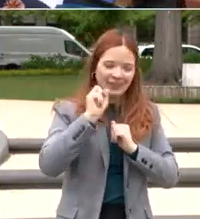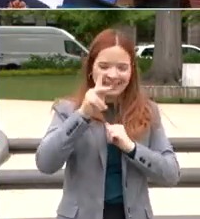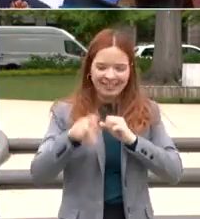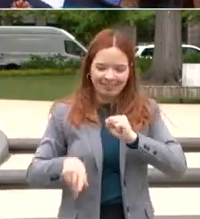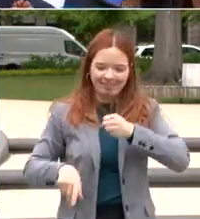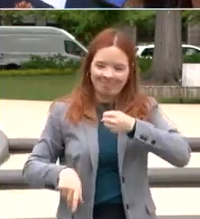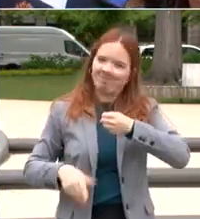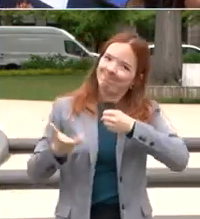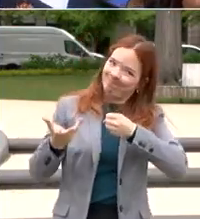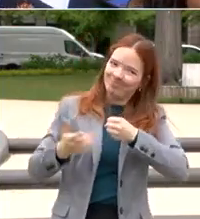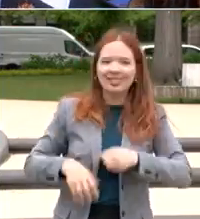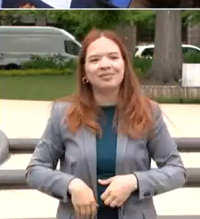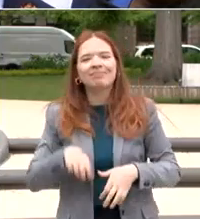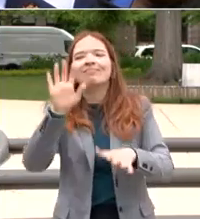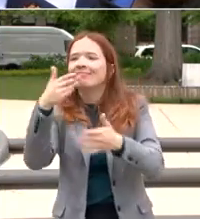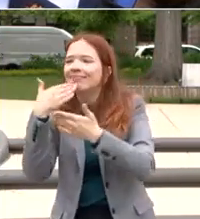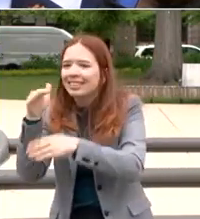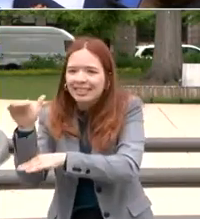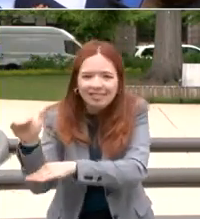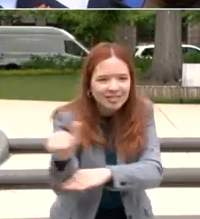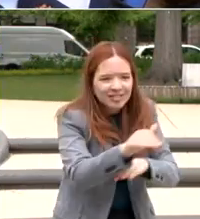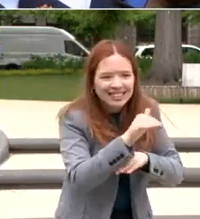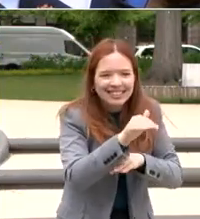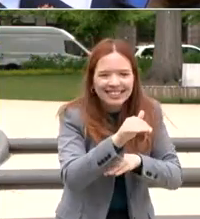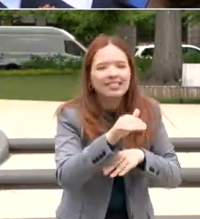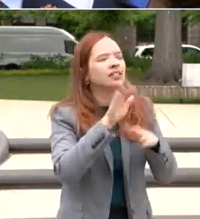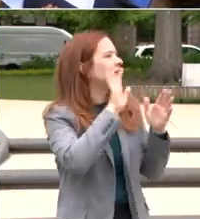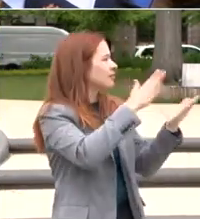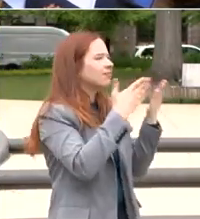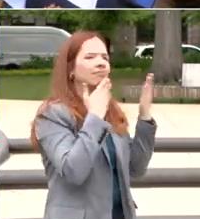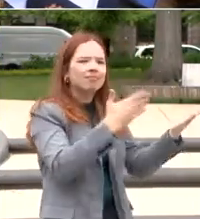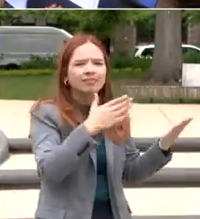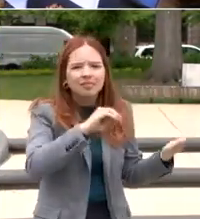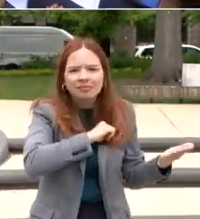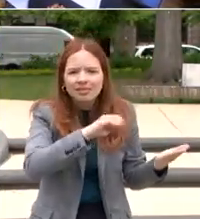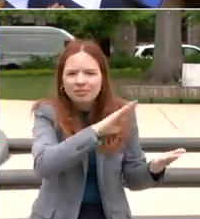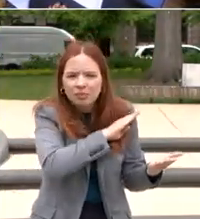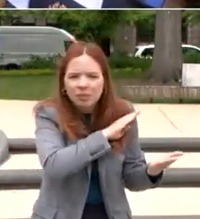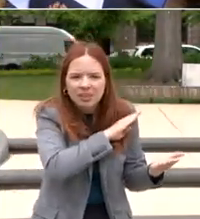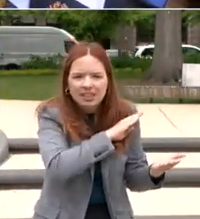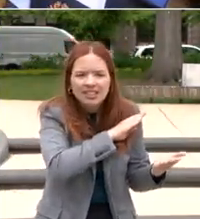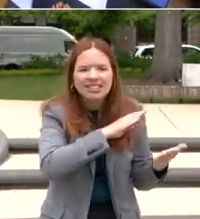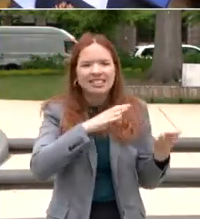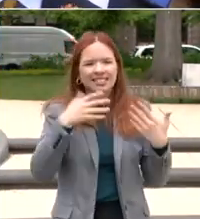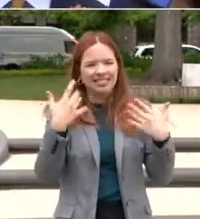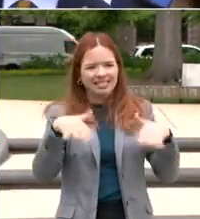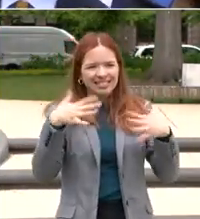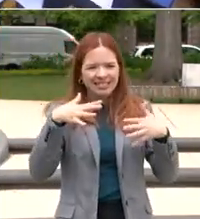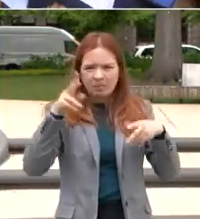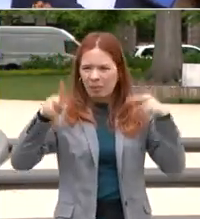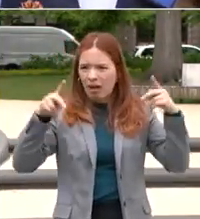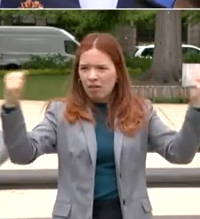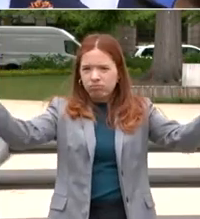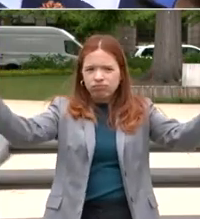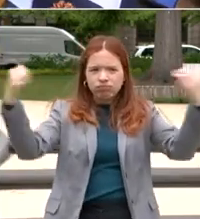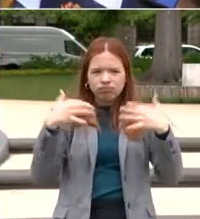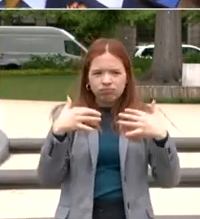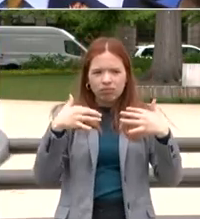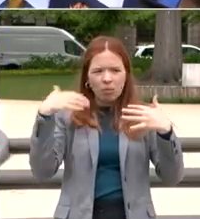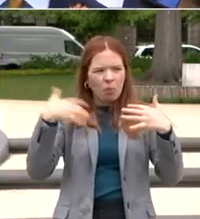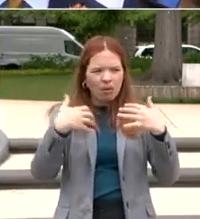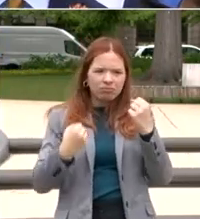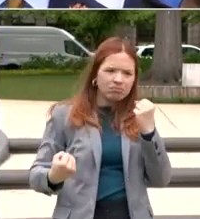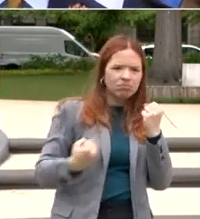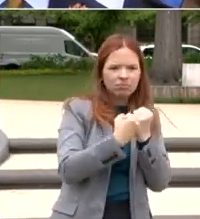First, I just want to say thank you so much, Mayor Bowser. I'm so glad to see so many people out here in support of this really important